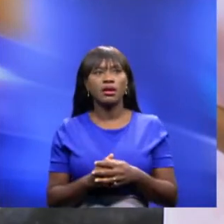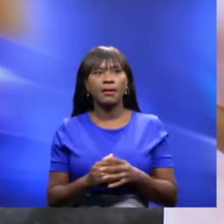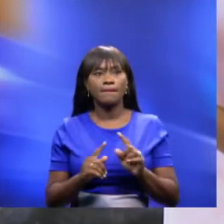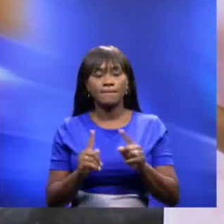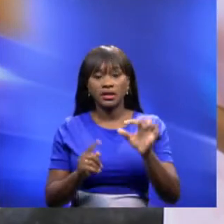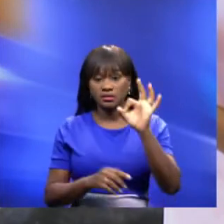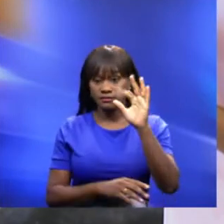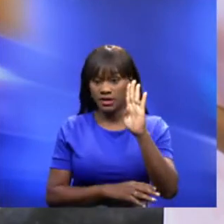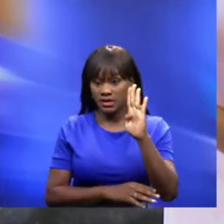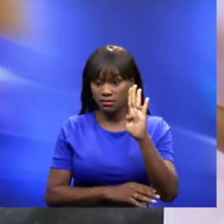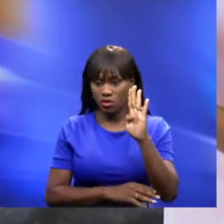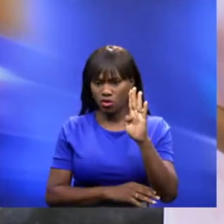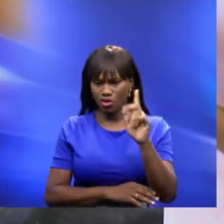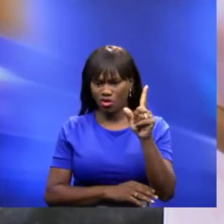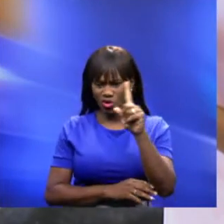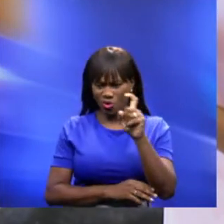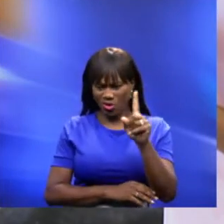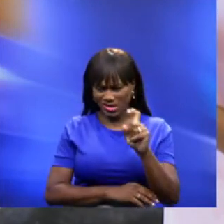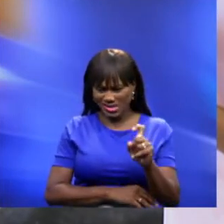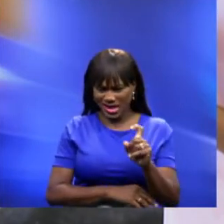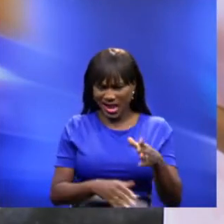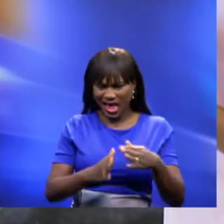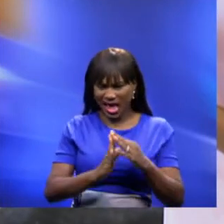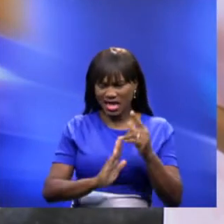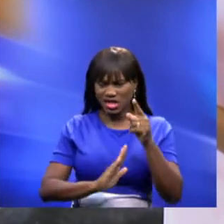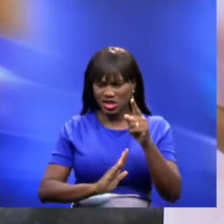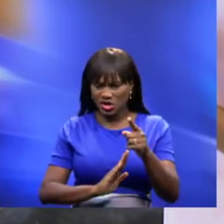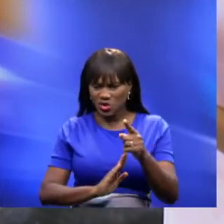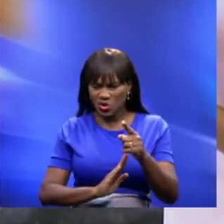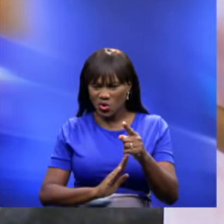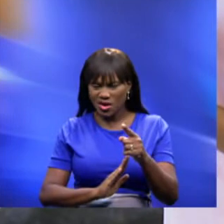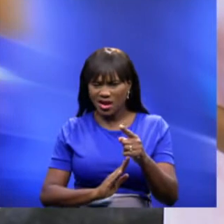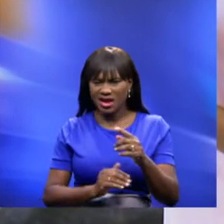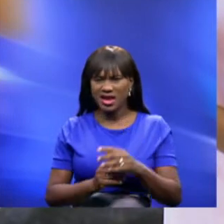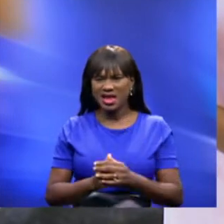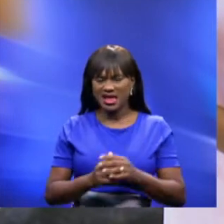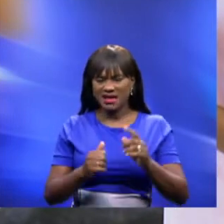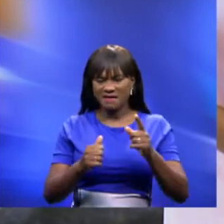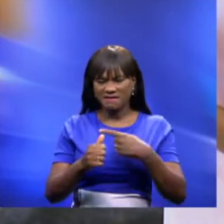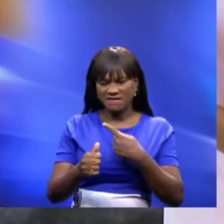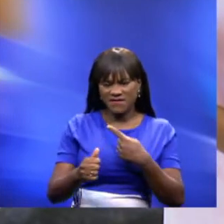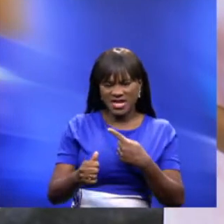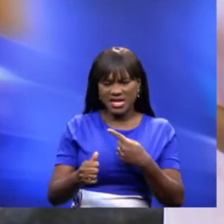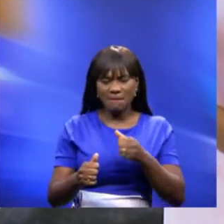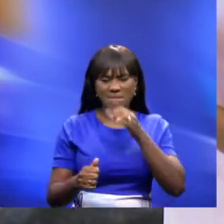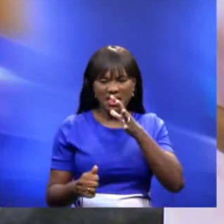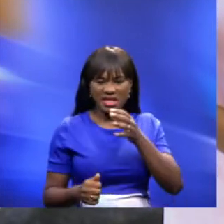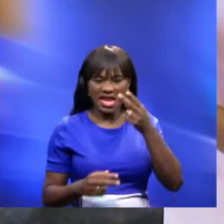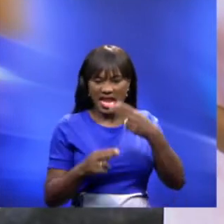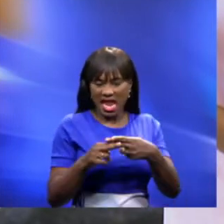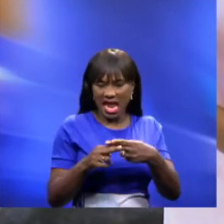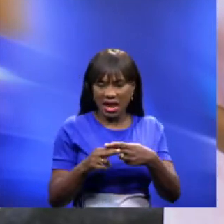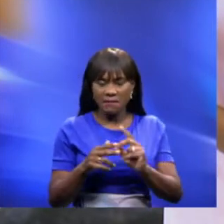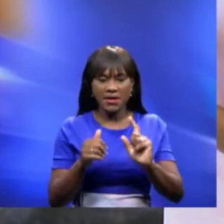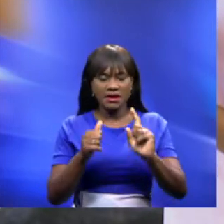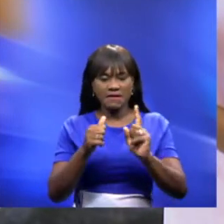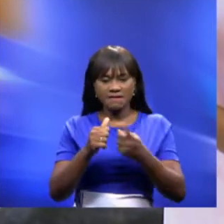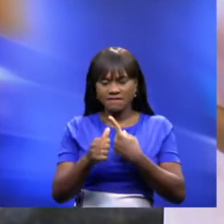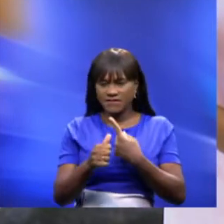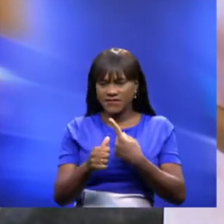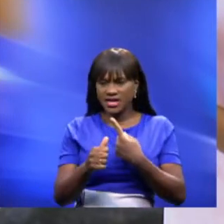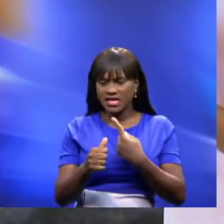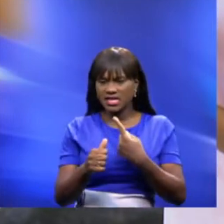Facebook especially questions asking you your first car, your first street, your mother's maiden name. When you think